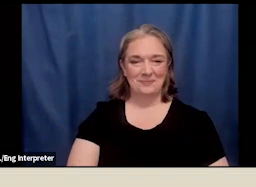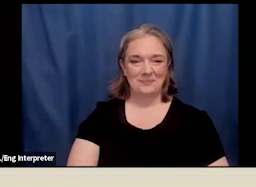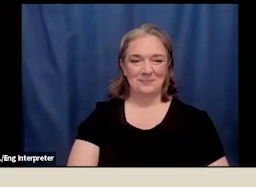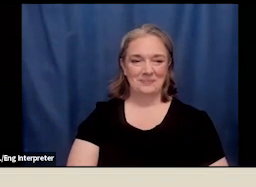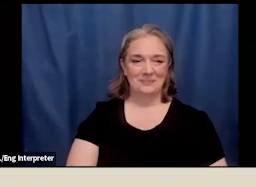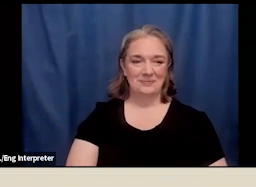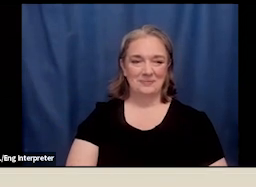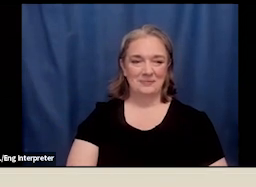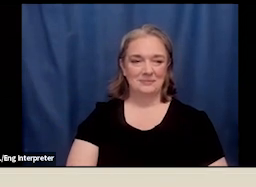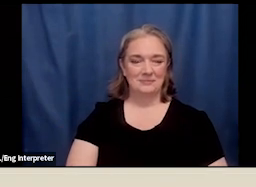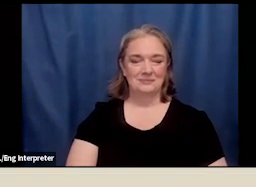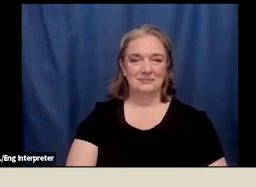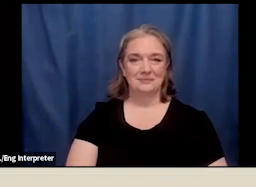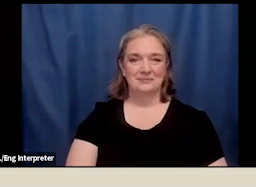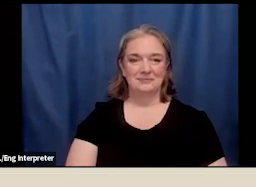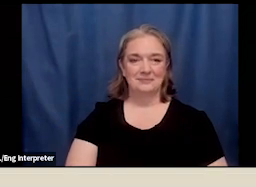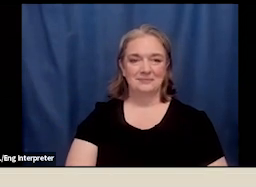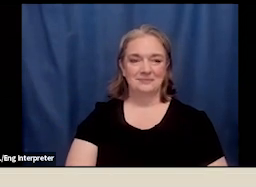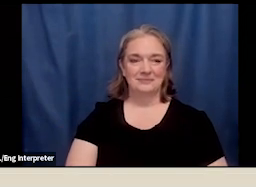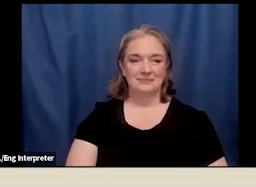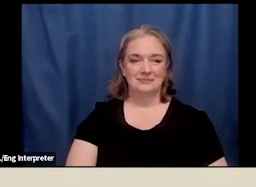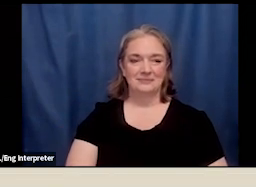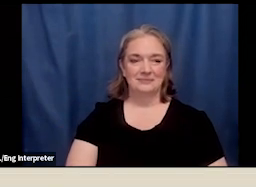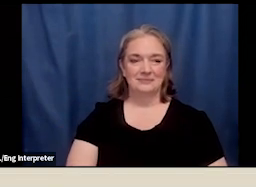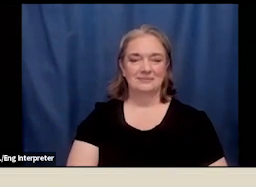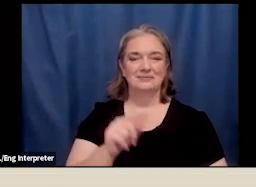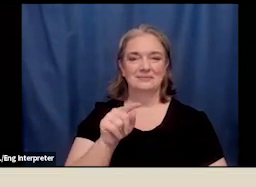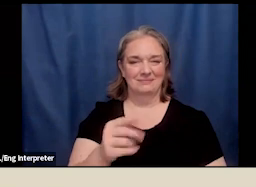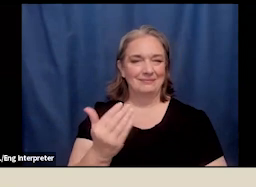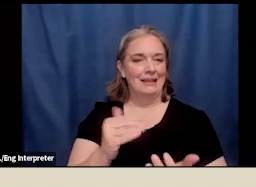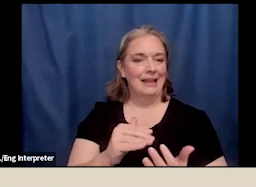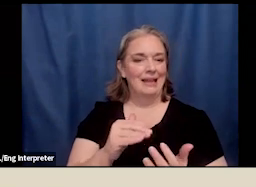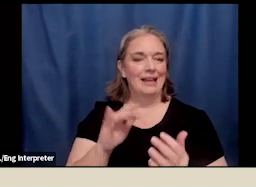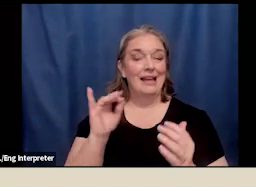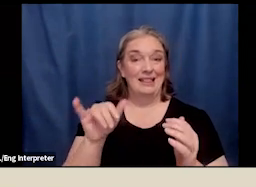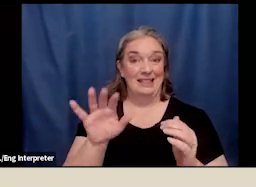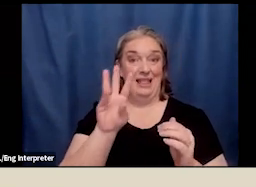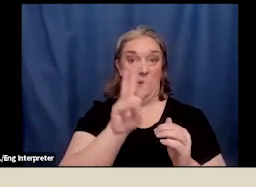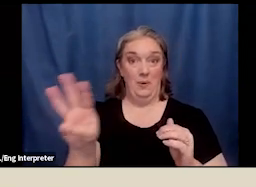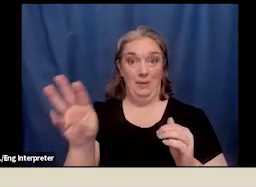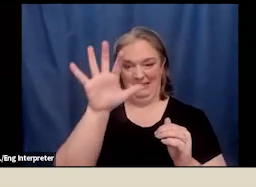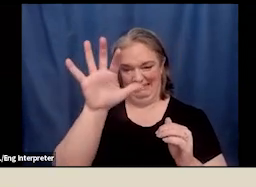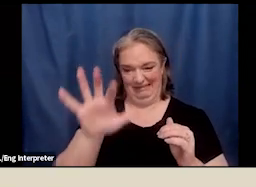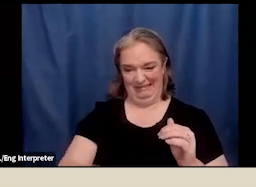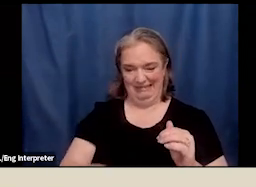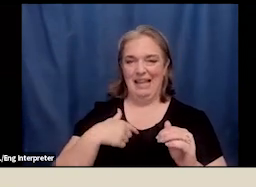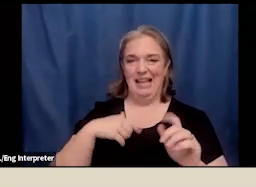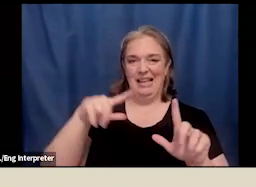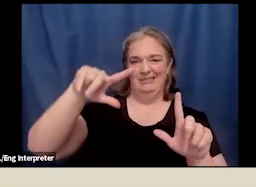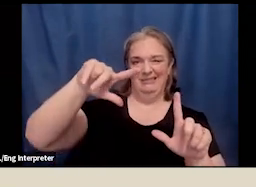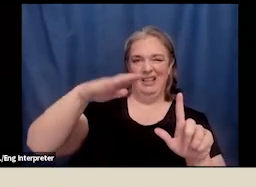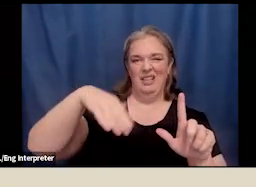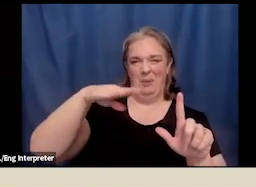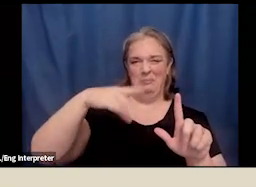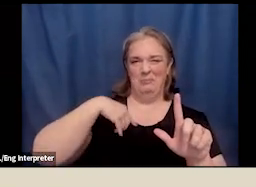When you click into that page, I've just screen capped the top part of it, but all the information we're talking about